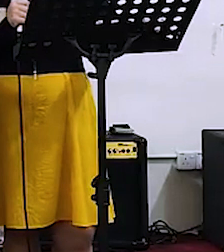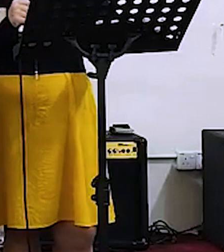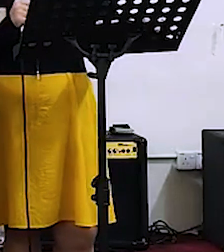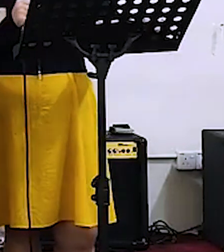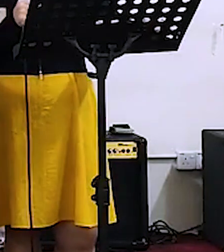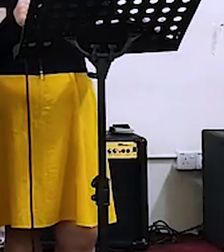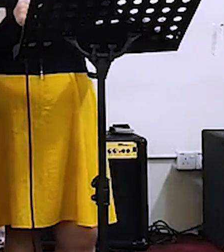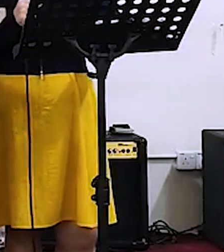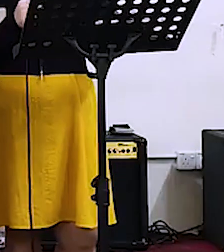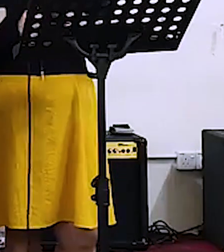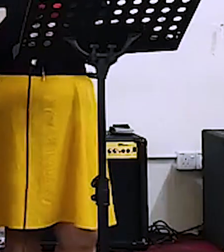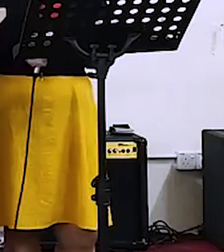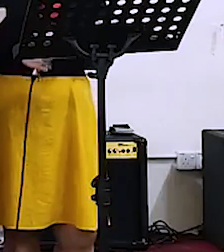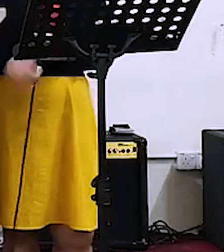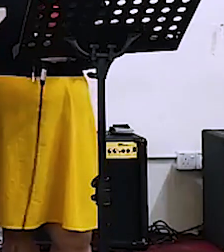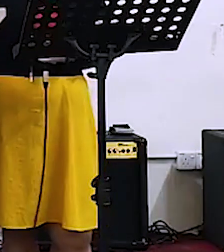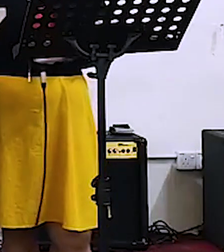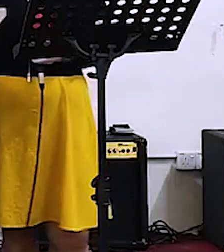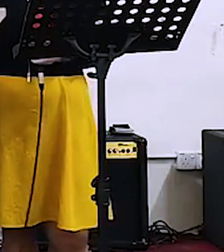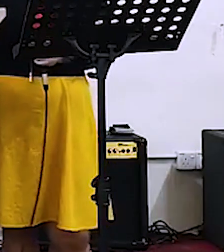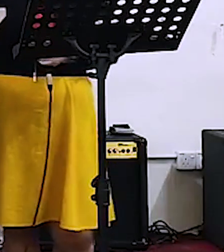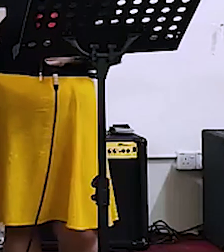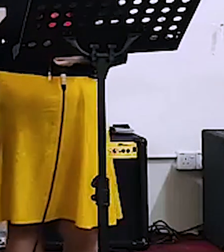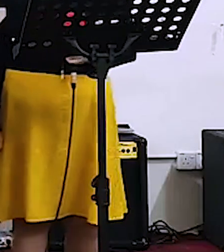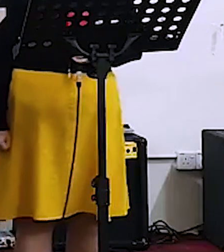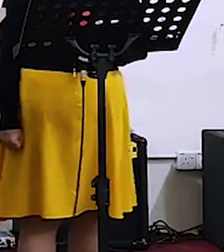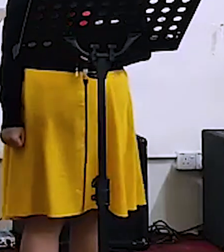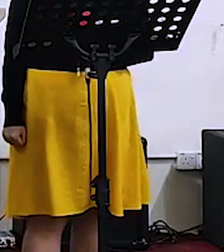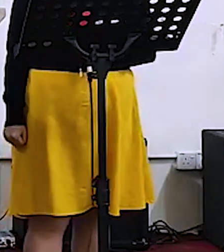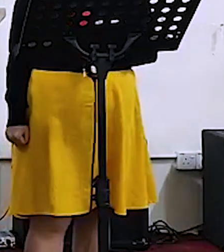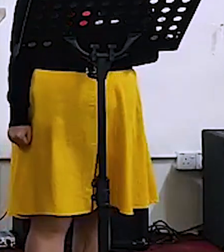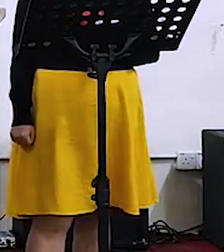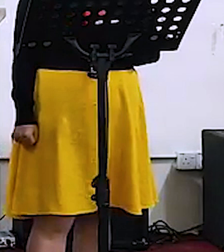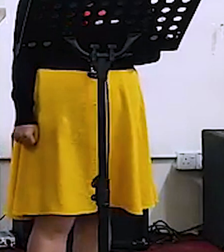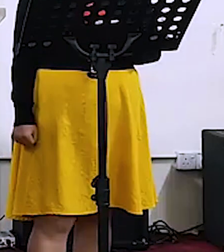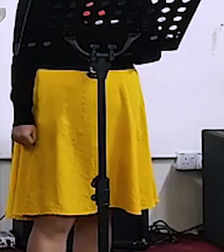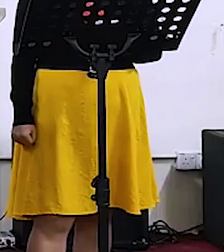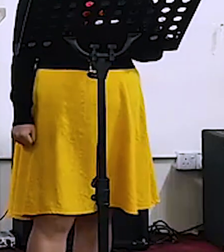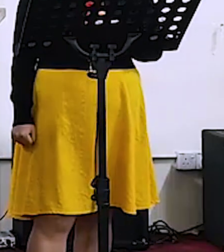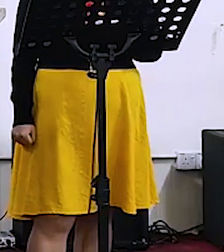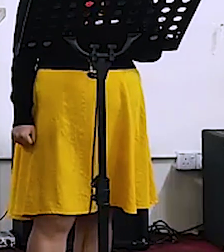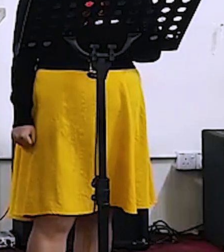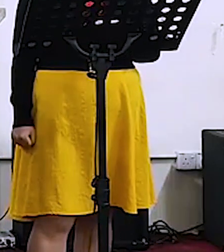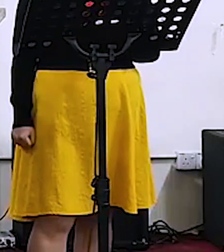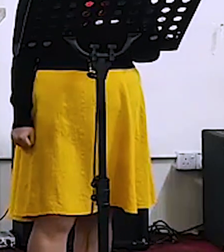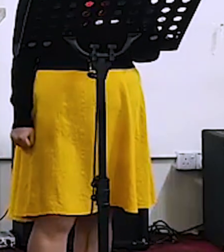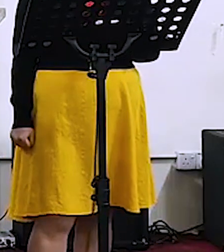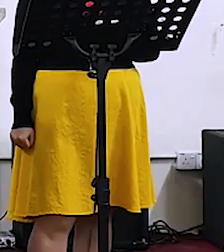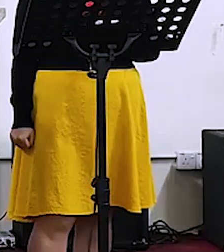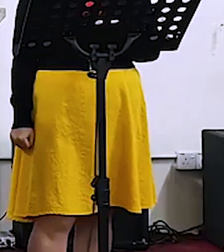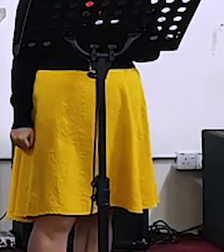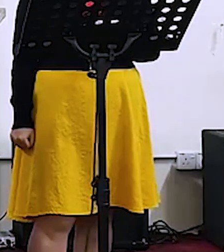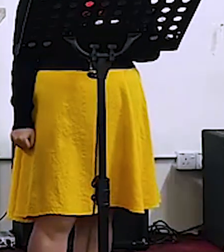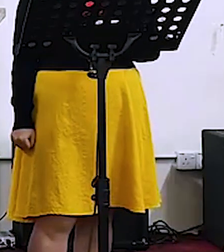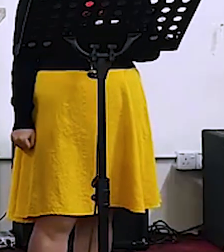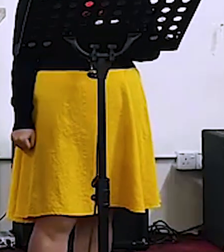in the past, I don't deserve to stand in front here and worship God and speak even the name of God. It's the mercy of God that enables